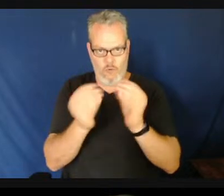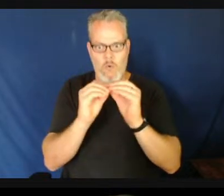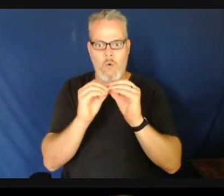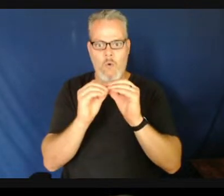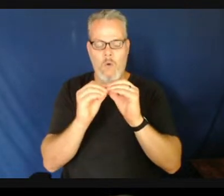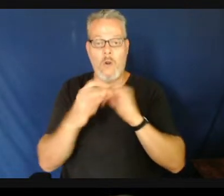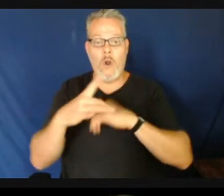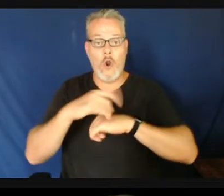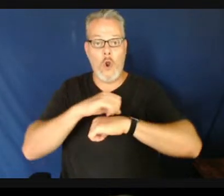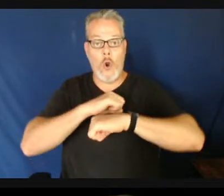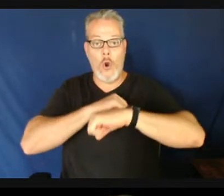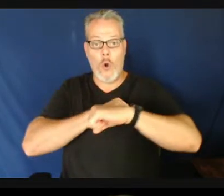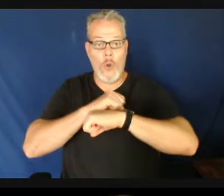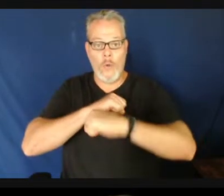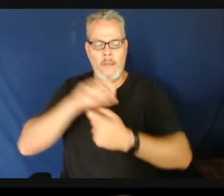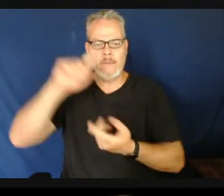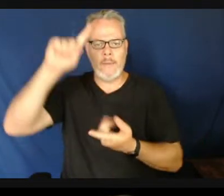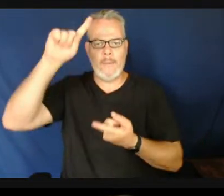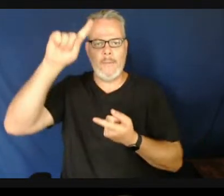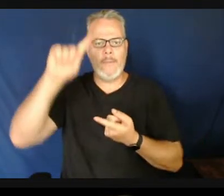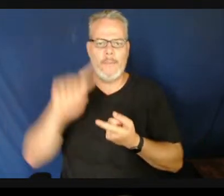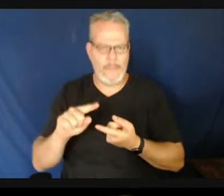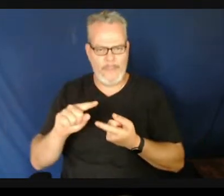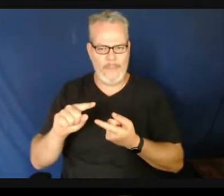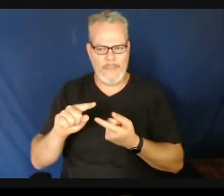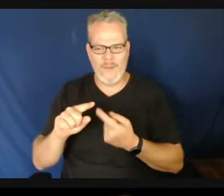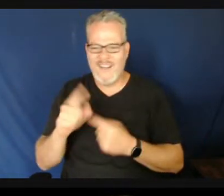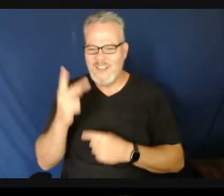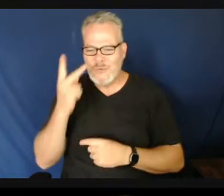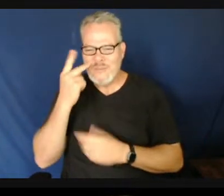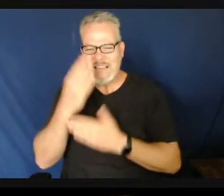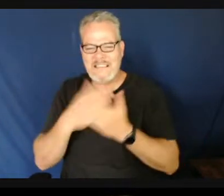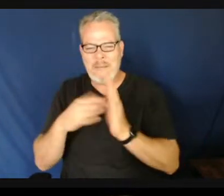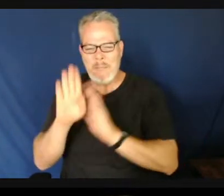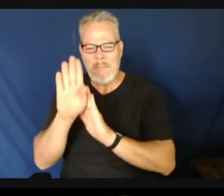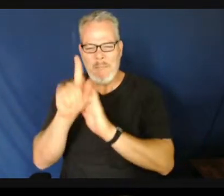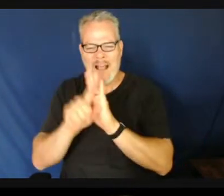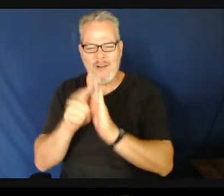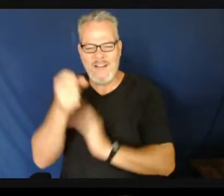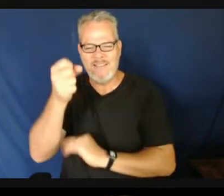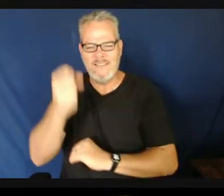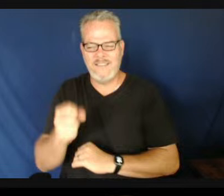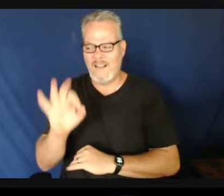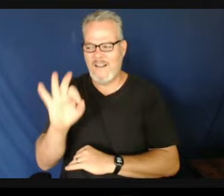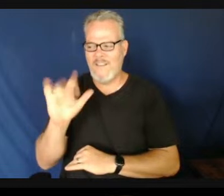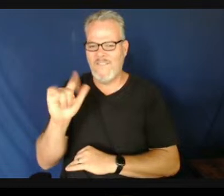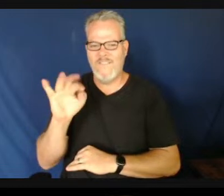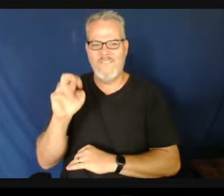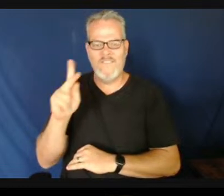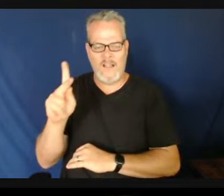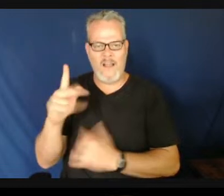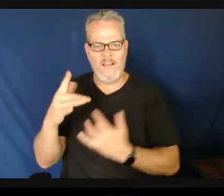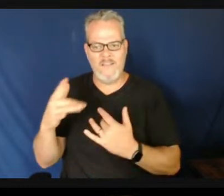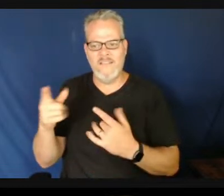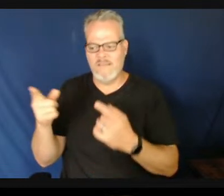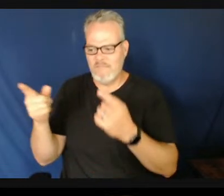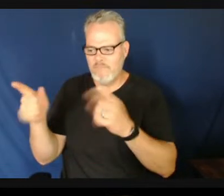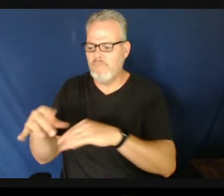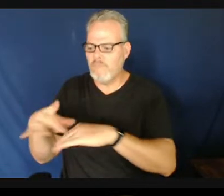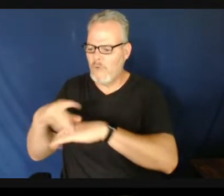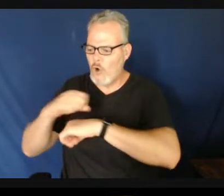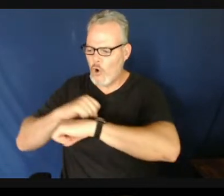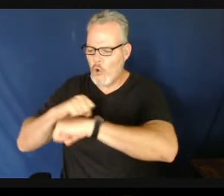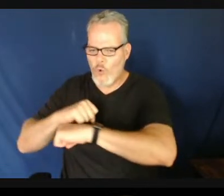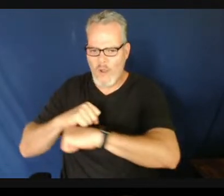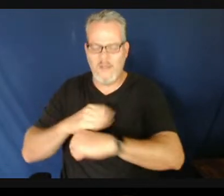Earthquakes have been pretty quiet on the volcano. We just see our background south flank events and Pahala events for the most part here. There's